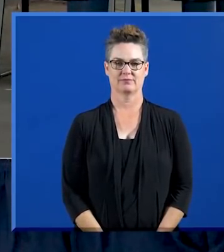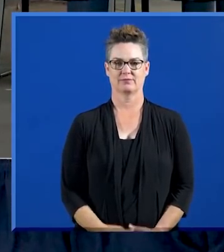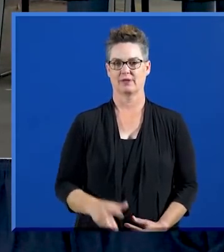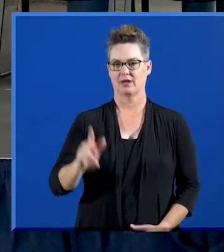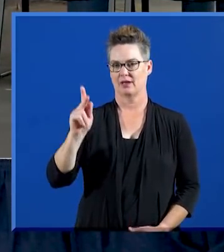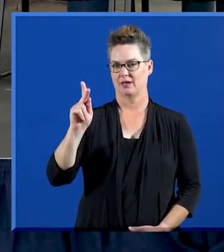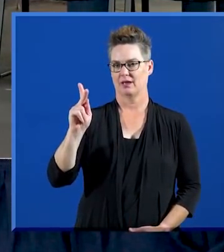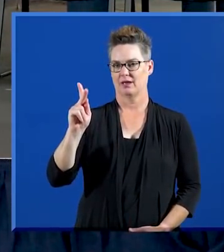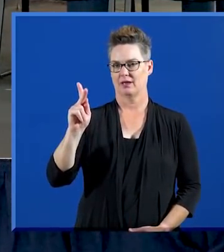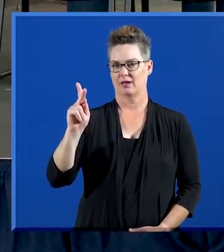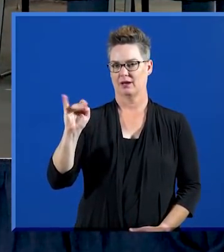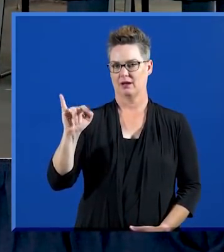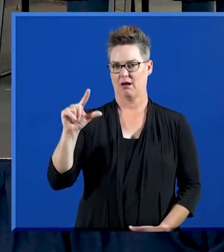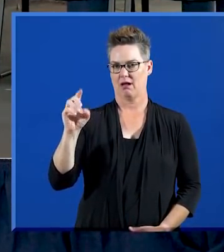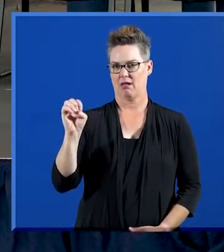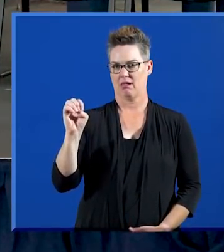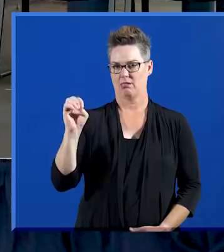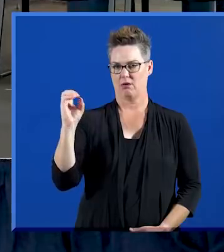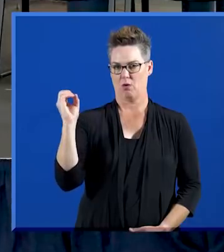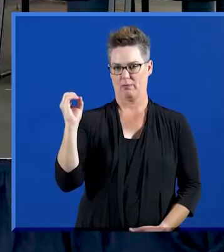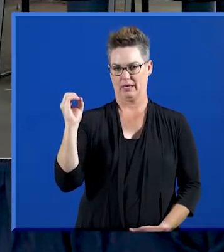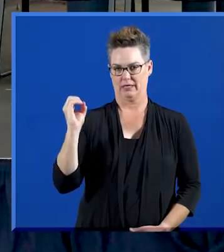Kyle Obian.